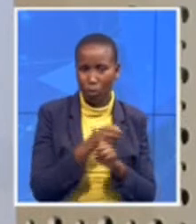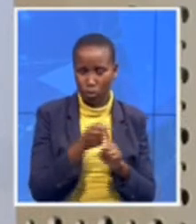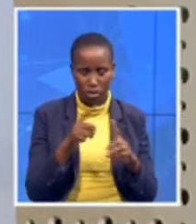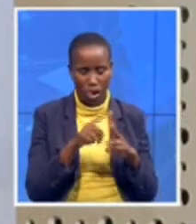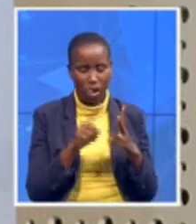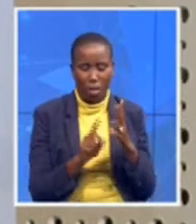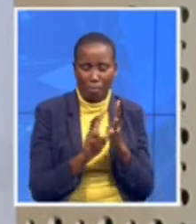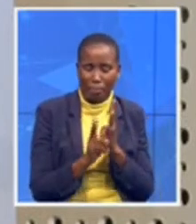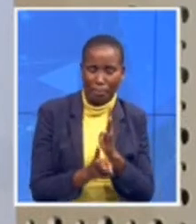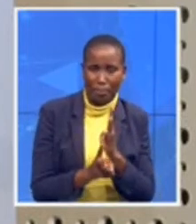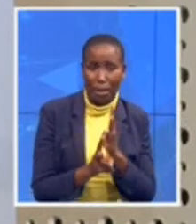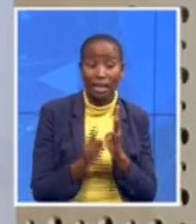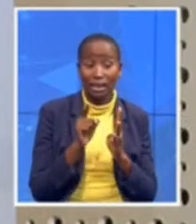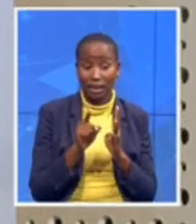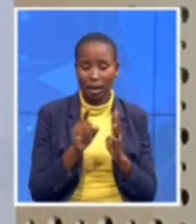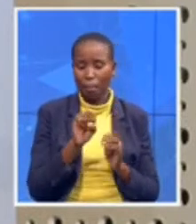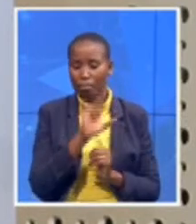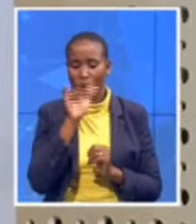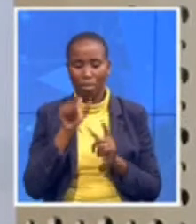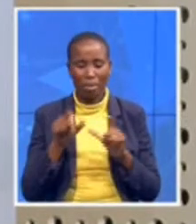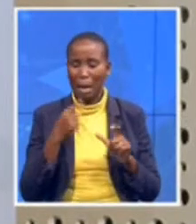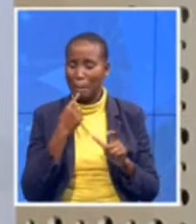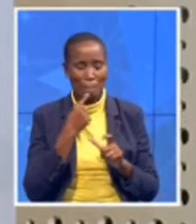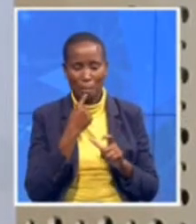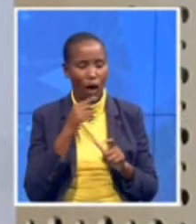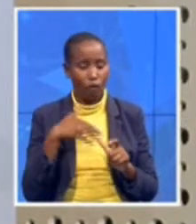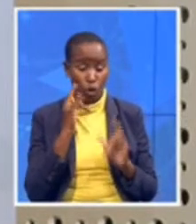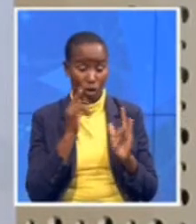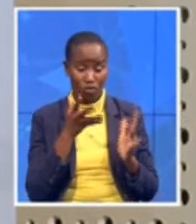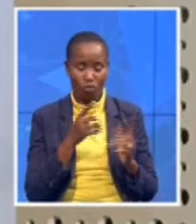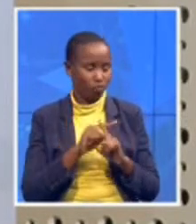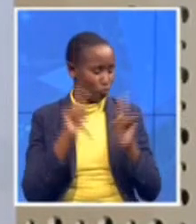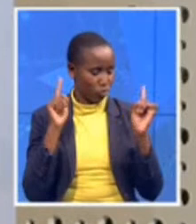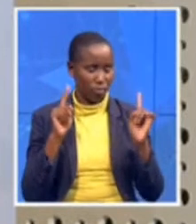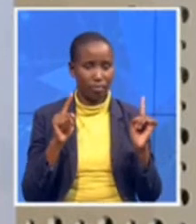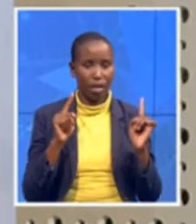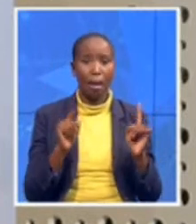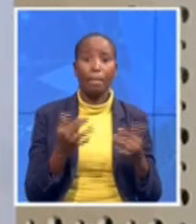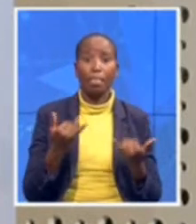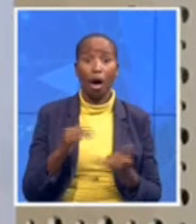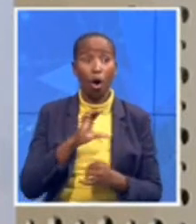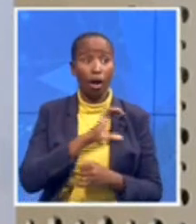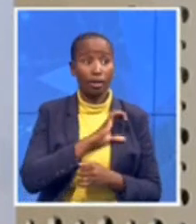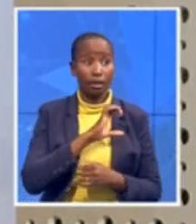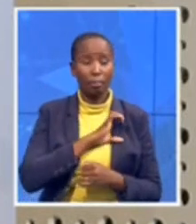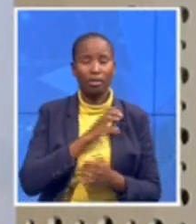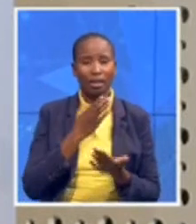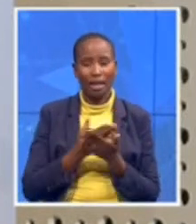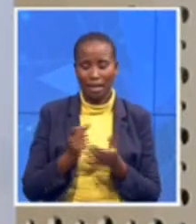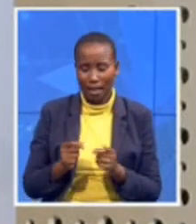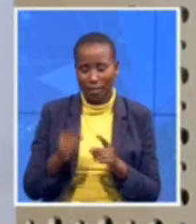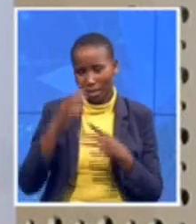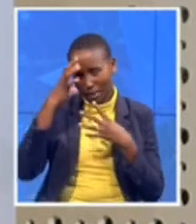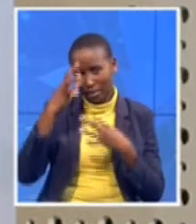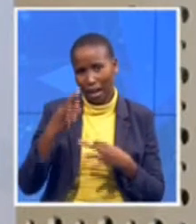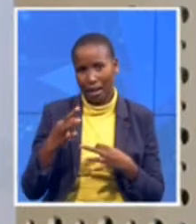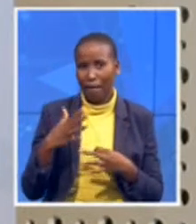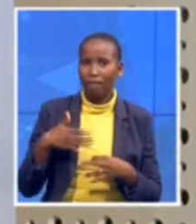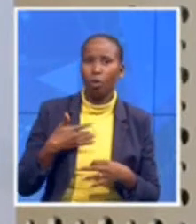This puts the power in the hands of the consumer to make informed choices of what they want to view or